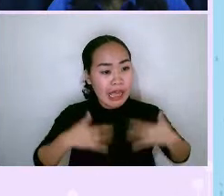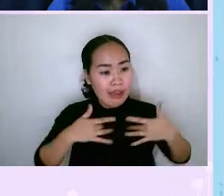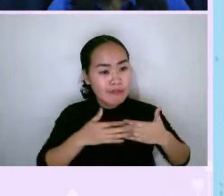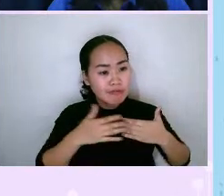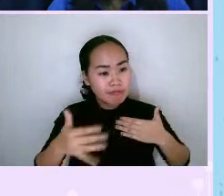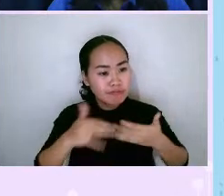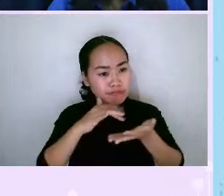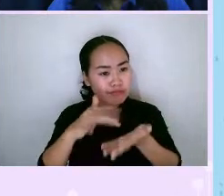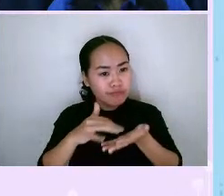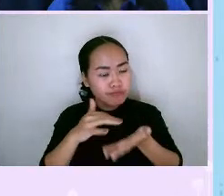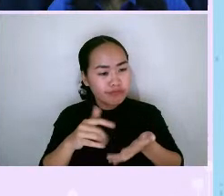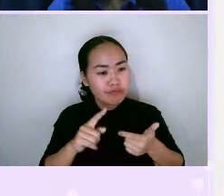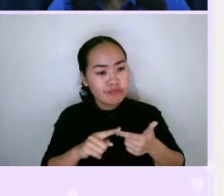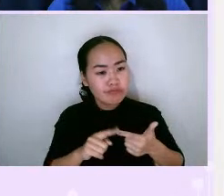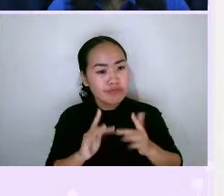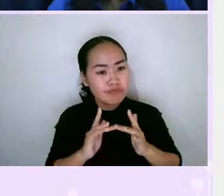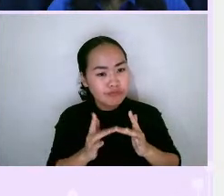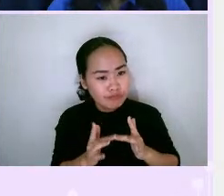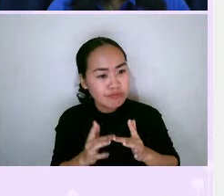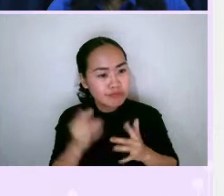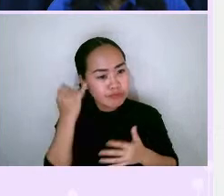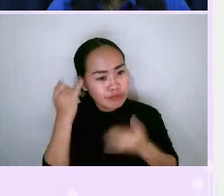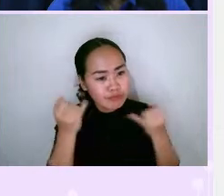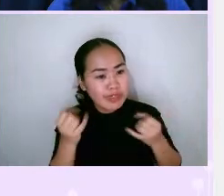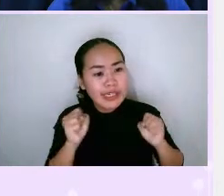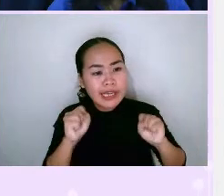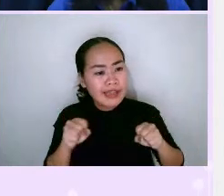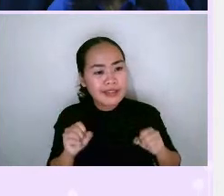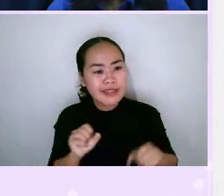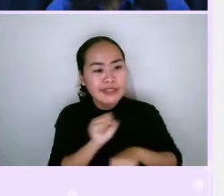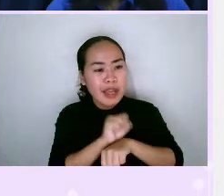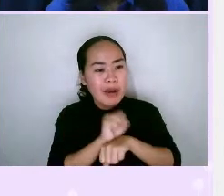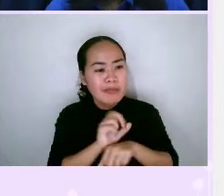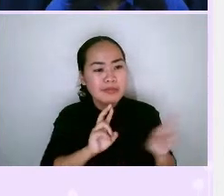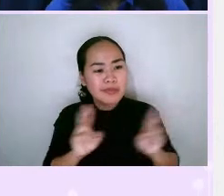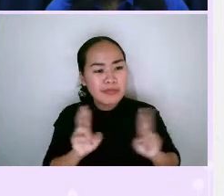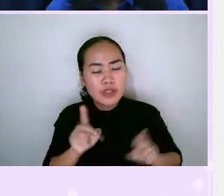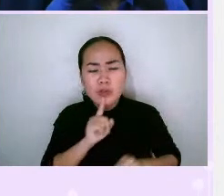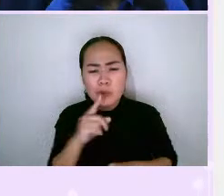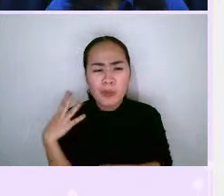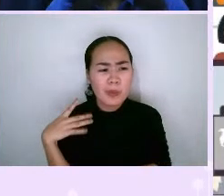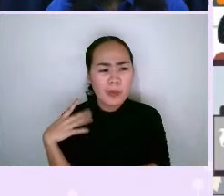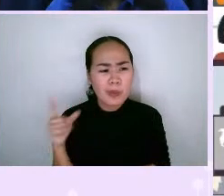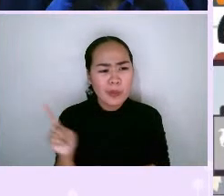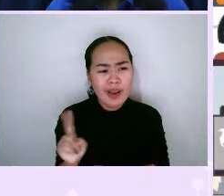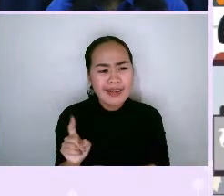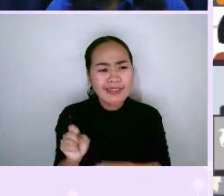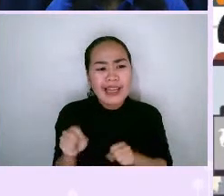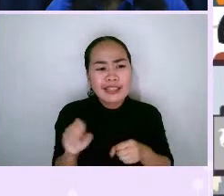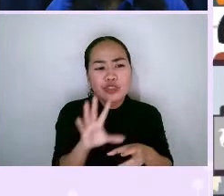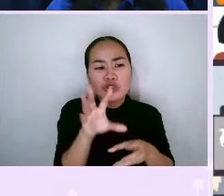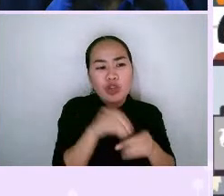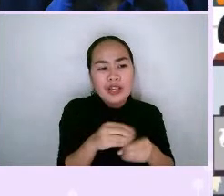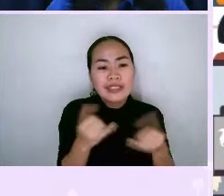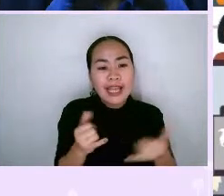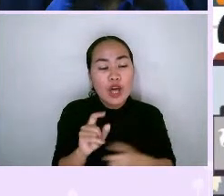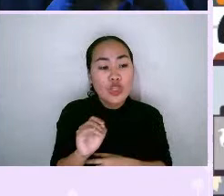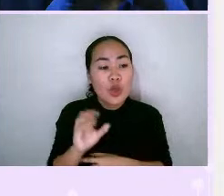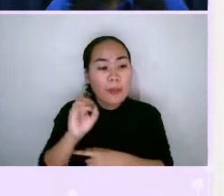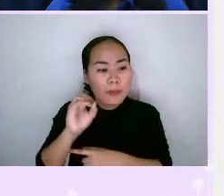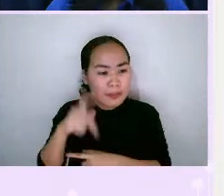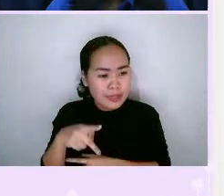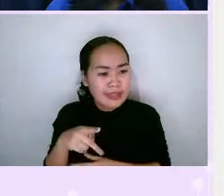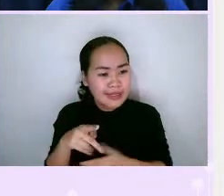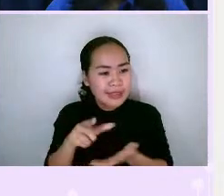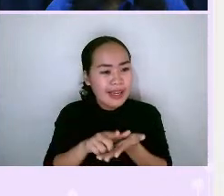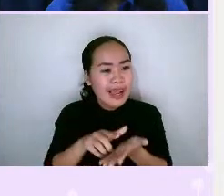financial literacy, and job readiness. So what are you waiting for? Join the growing number of TOP learners today. Register now